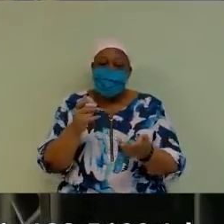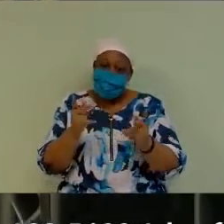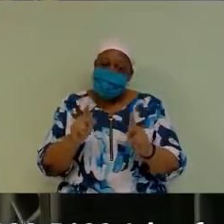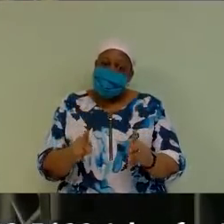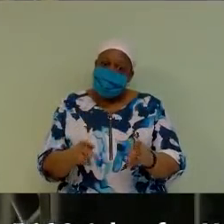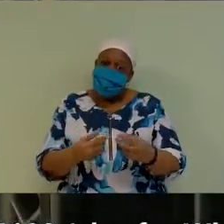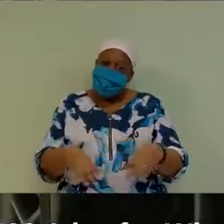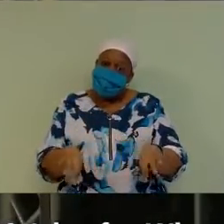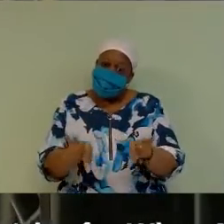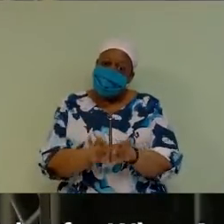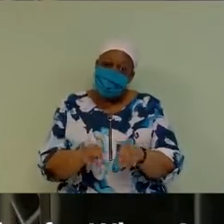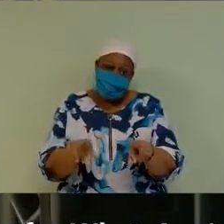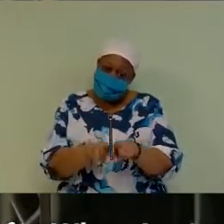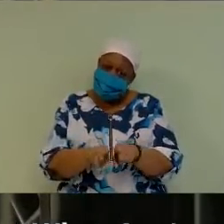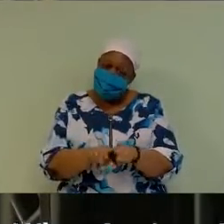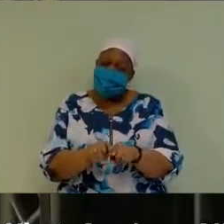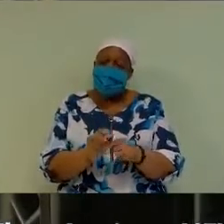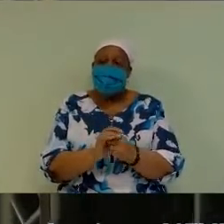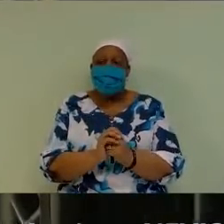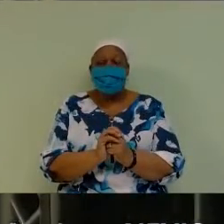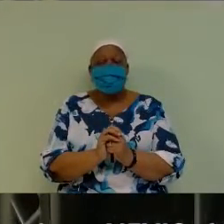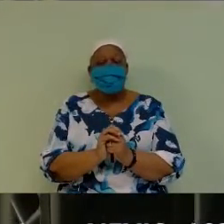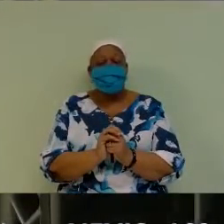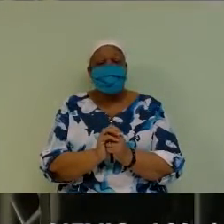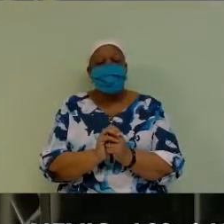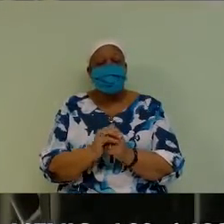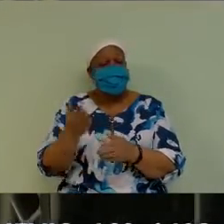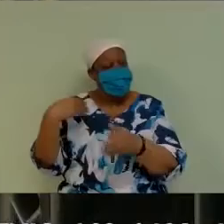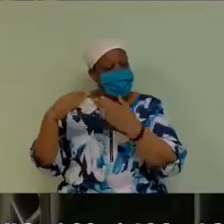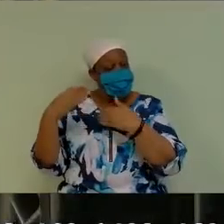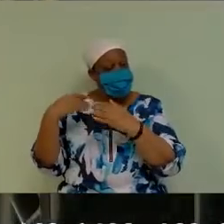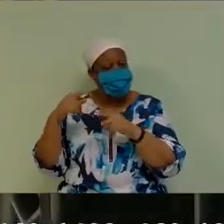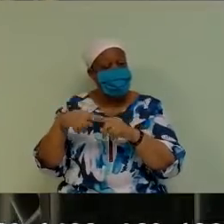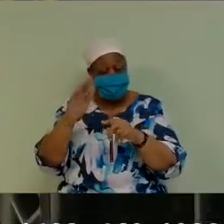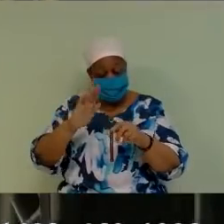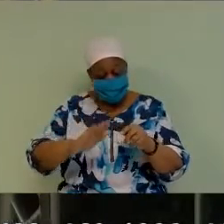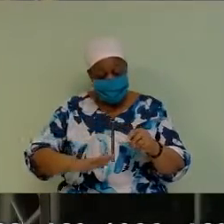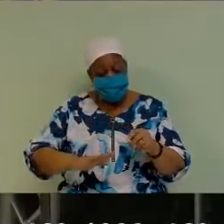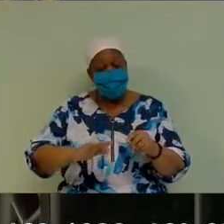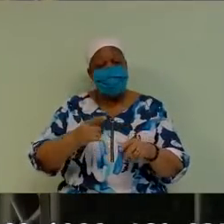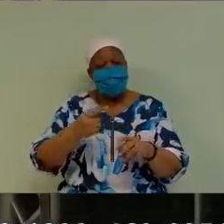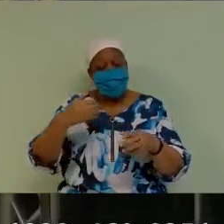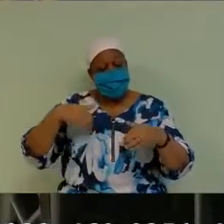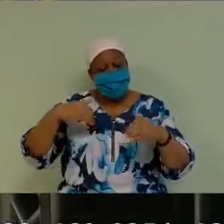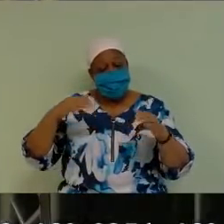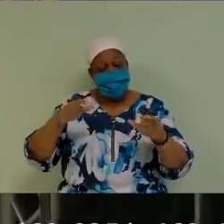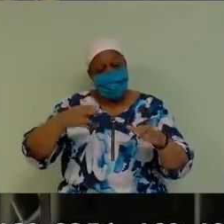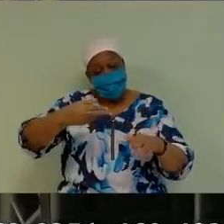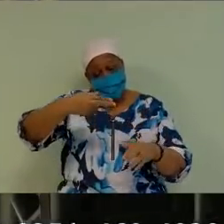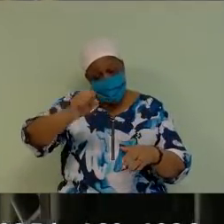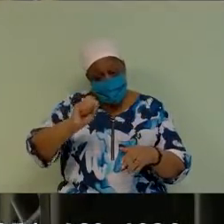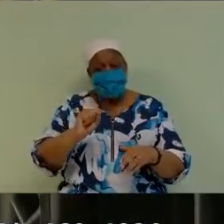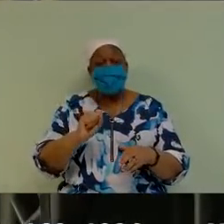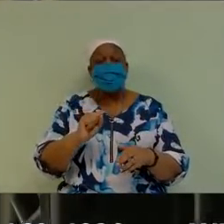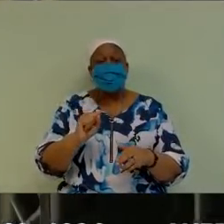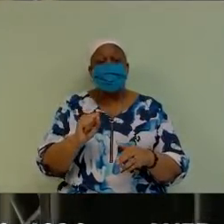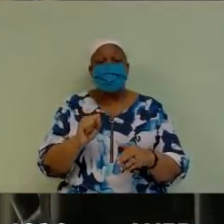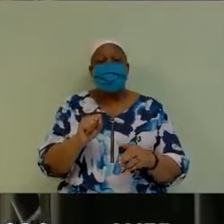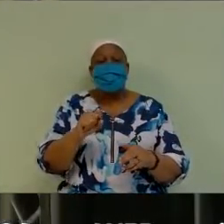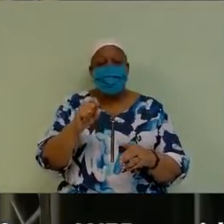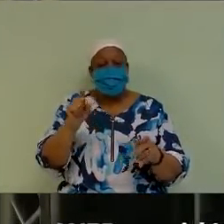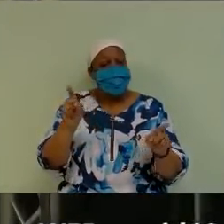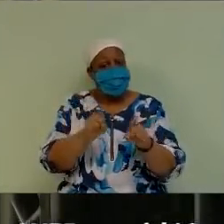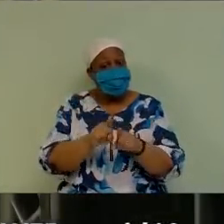so on Saturdays, we would go down and we would do our work there. And so I appreciate what many of our young people are doing today in that